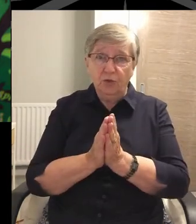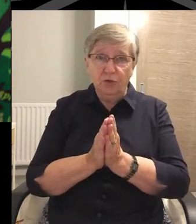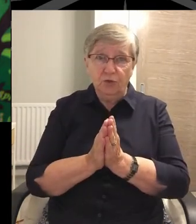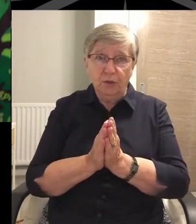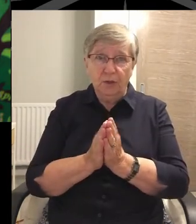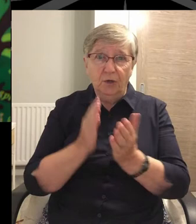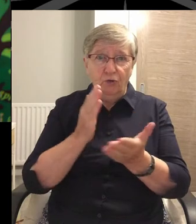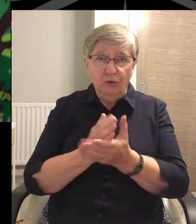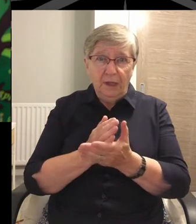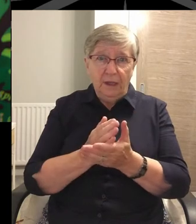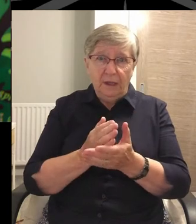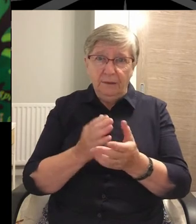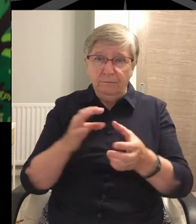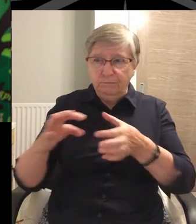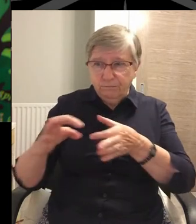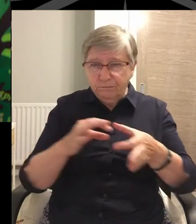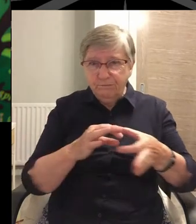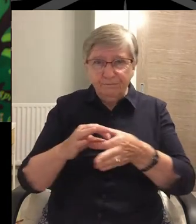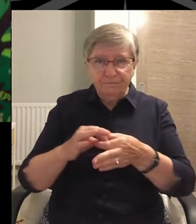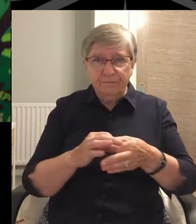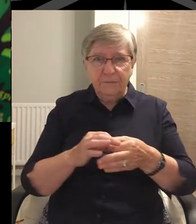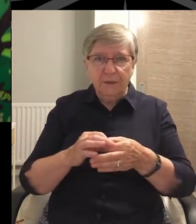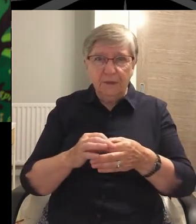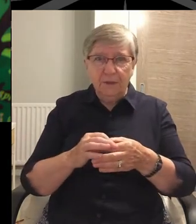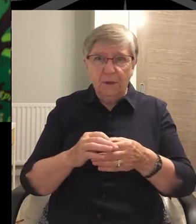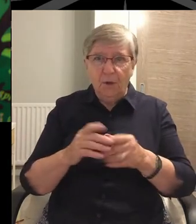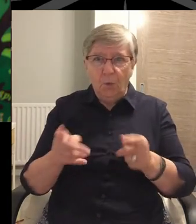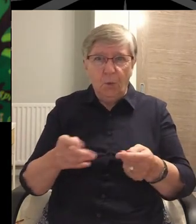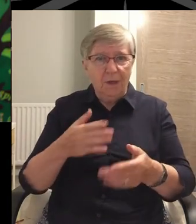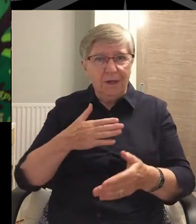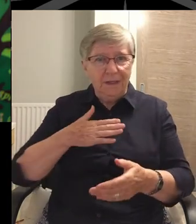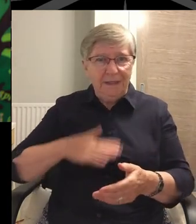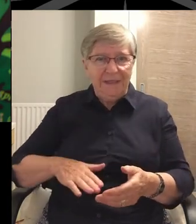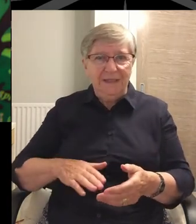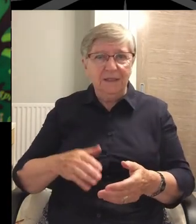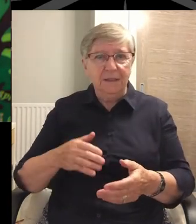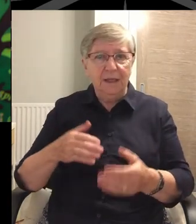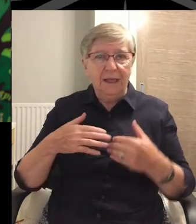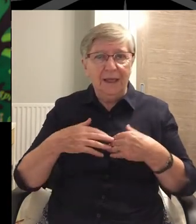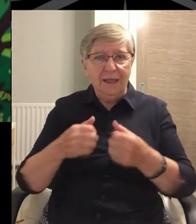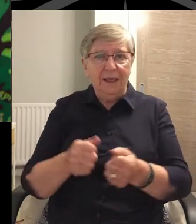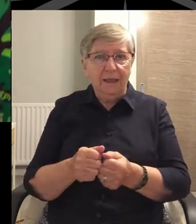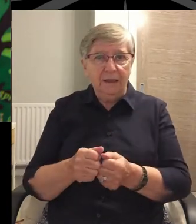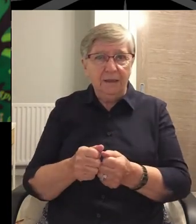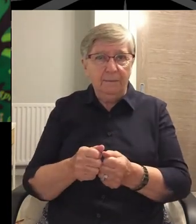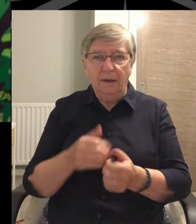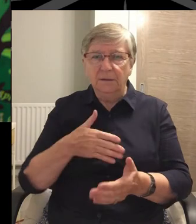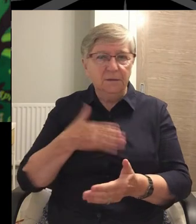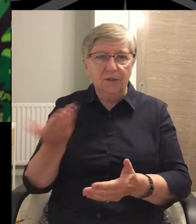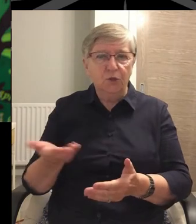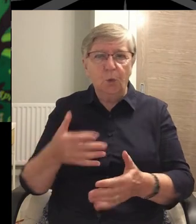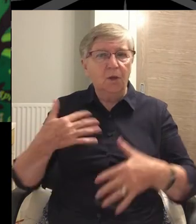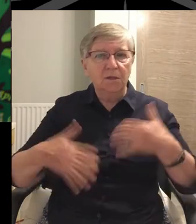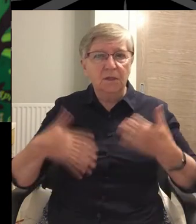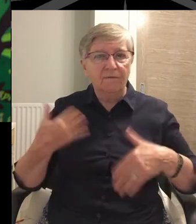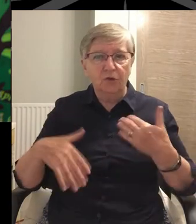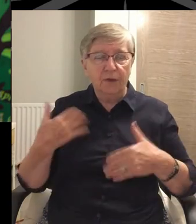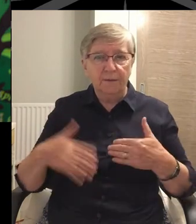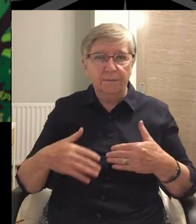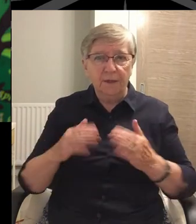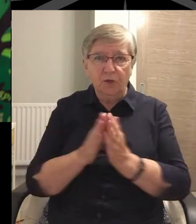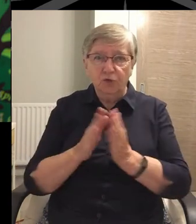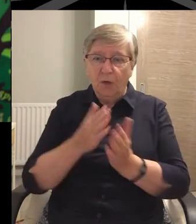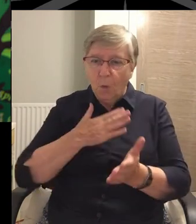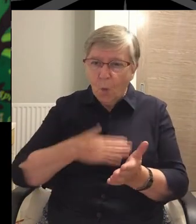We're a church hopelessly compromised by the spirit of the age, a church that demands healing far more than it is prepared to endure